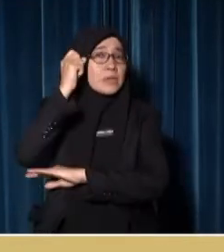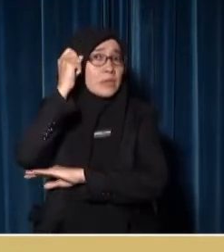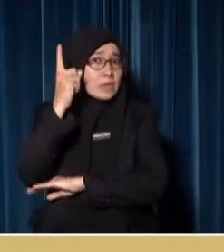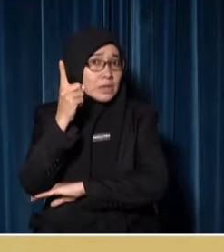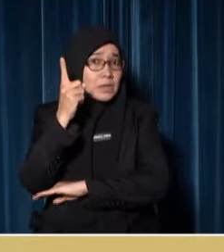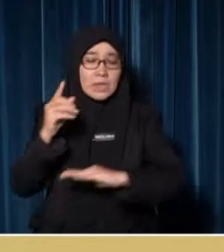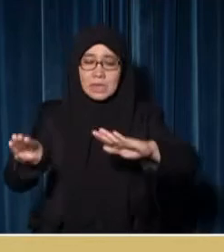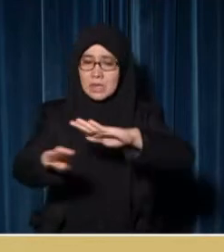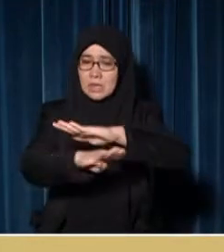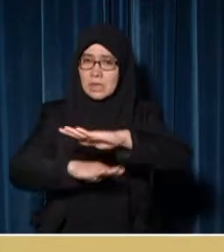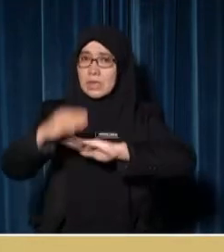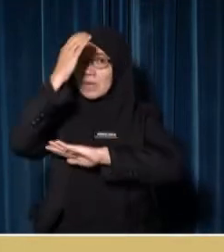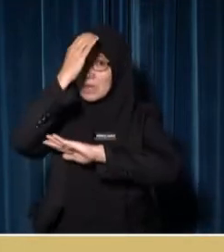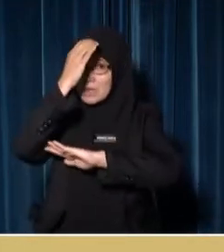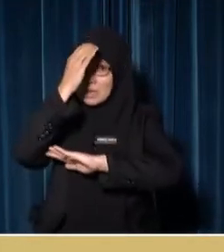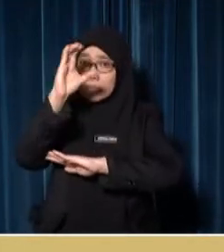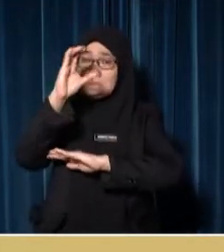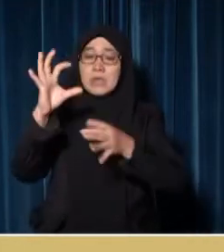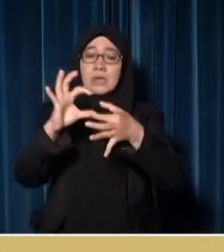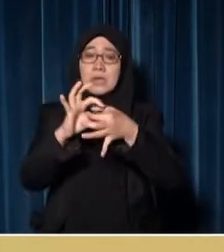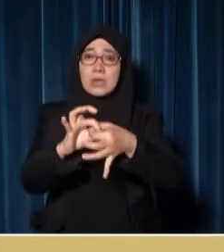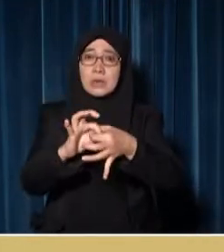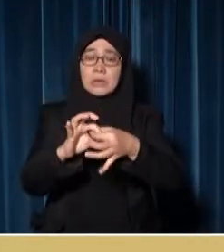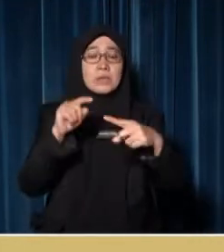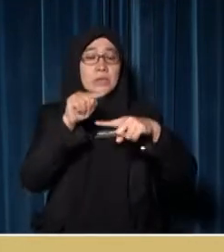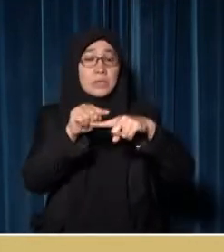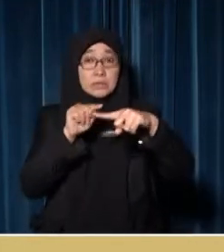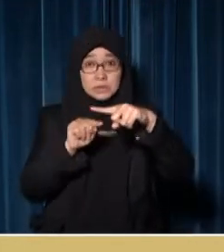understand the basic concept of division,